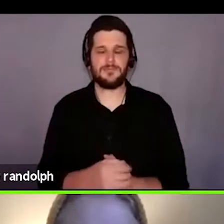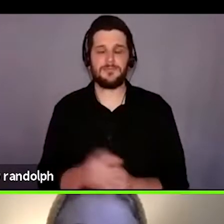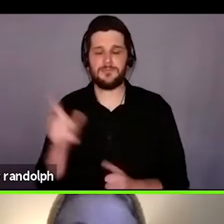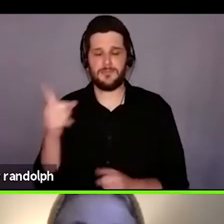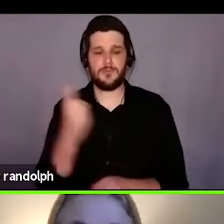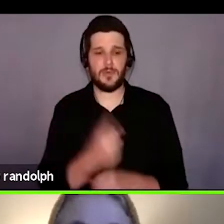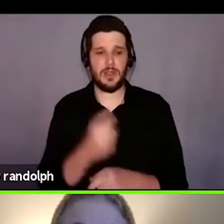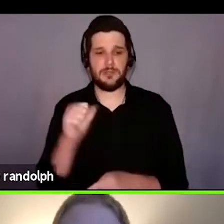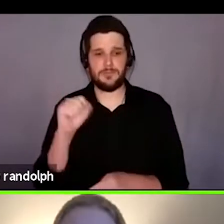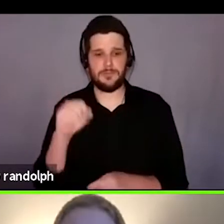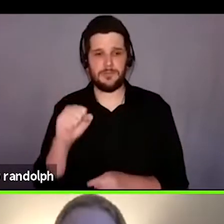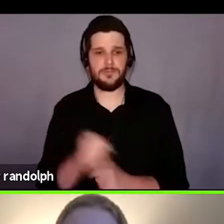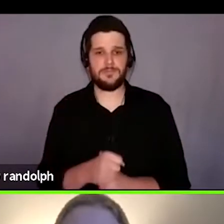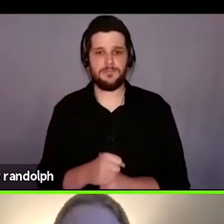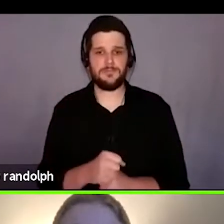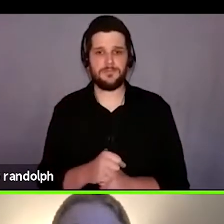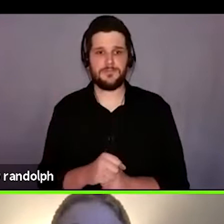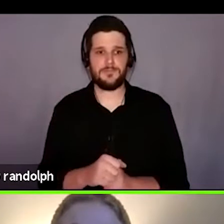Absolutely.